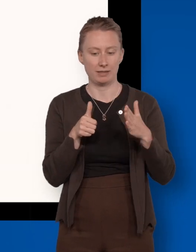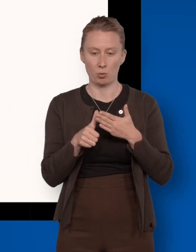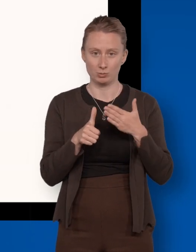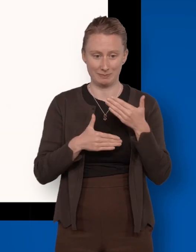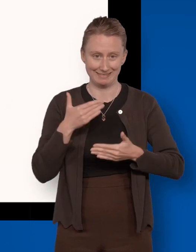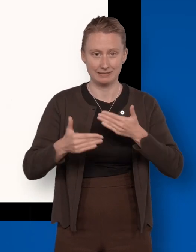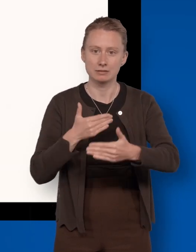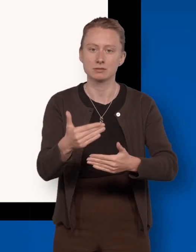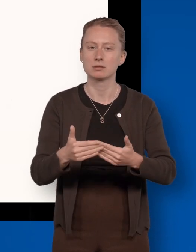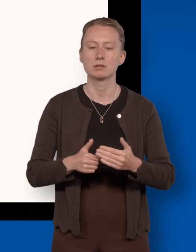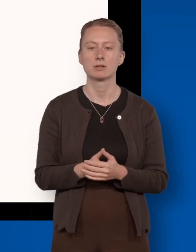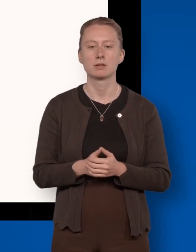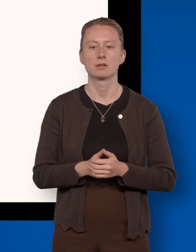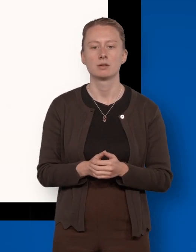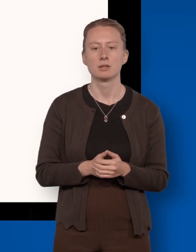So here,